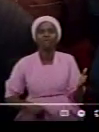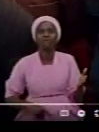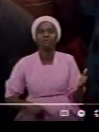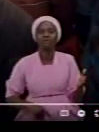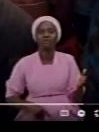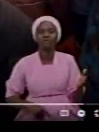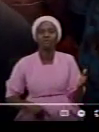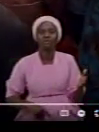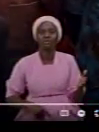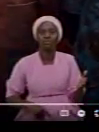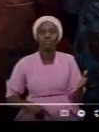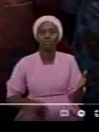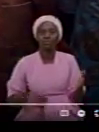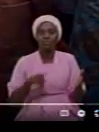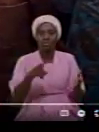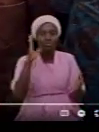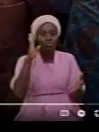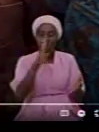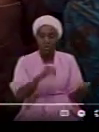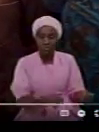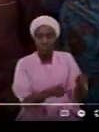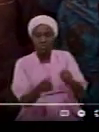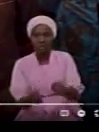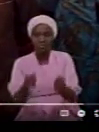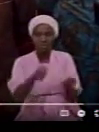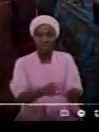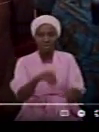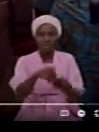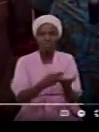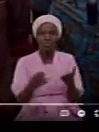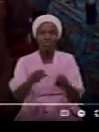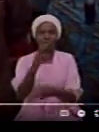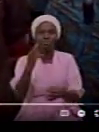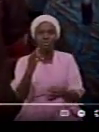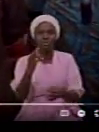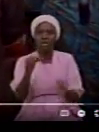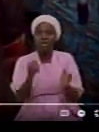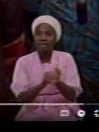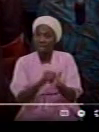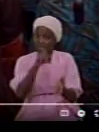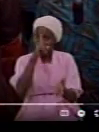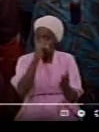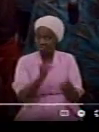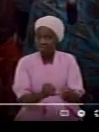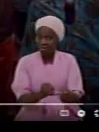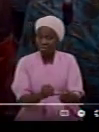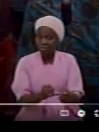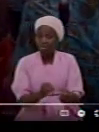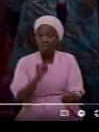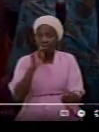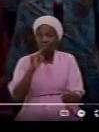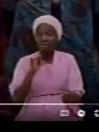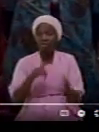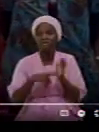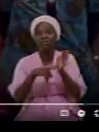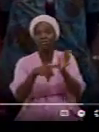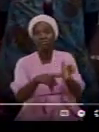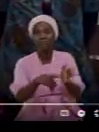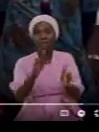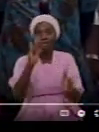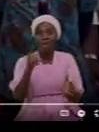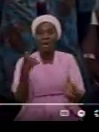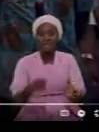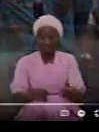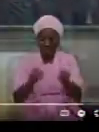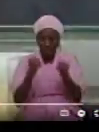be baptized in the Holy Ghost. That faith is revealed by the power